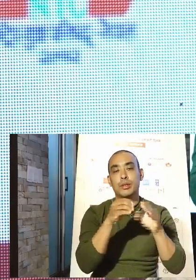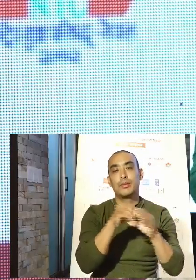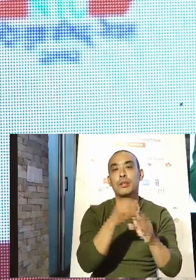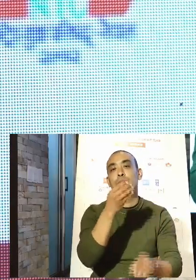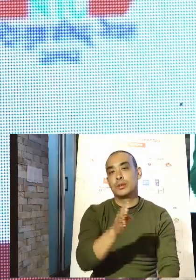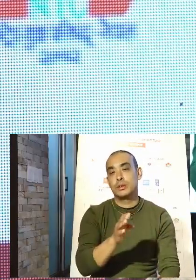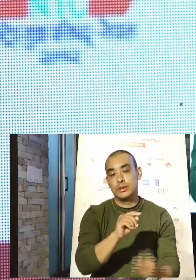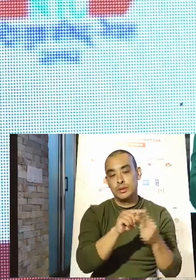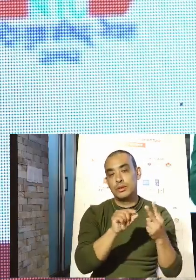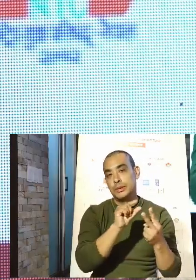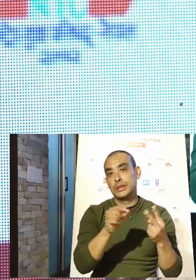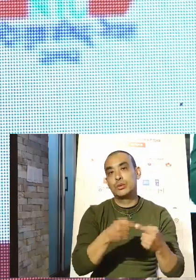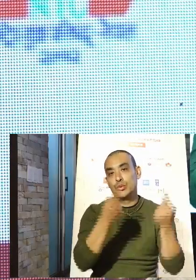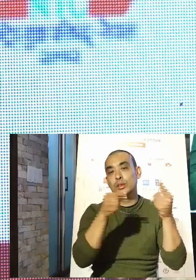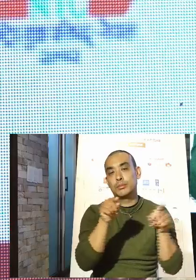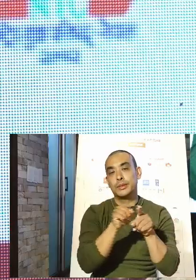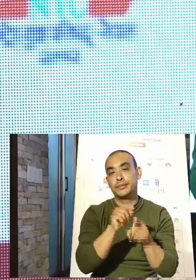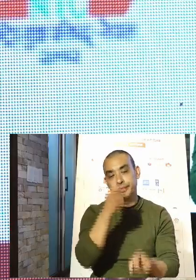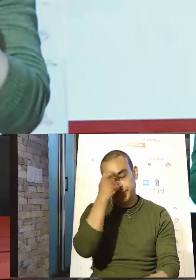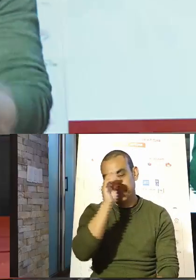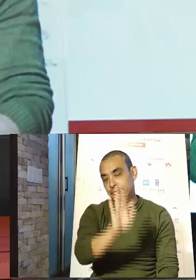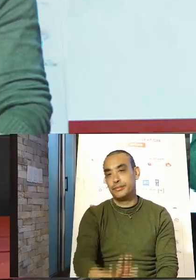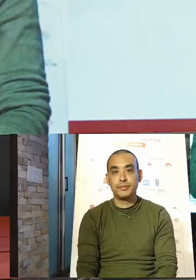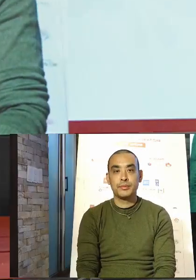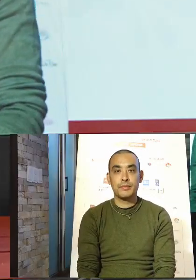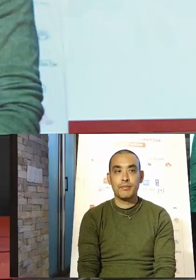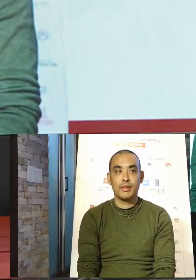So these were the two big challenges for them. Thank you.